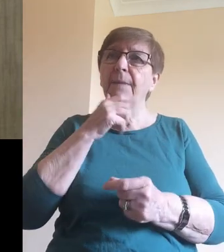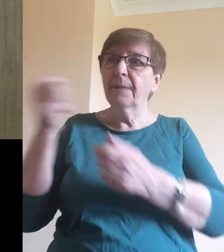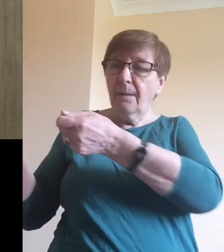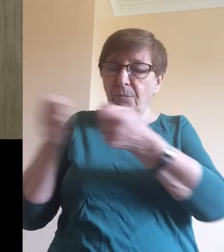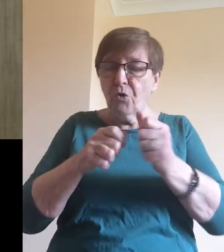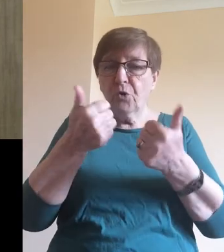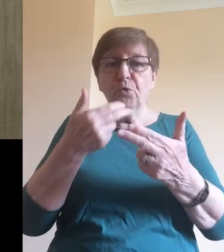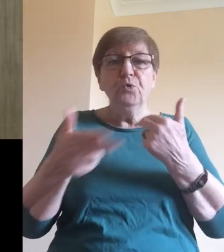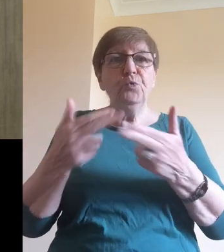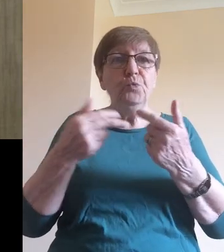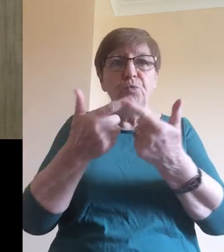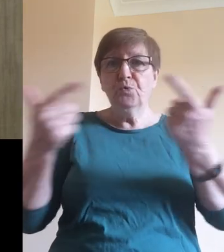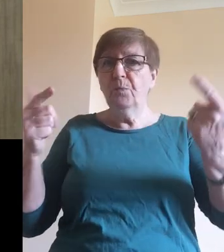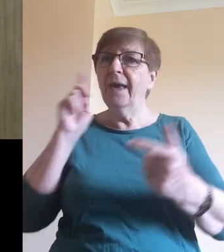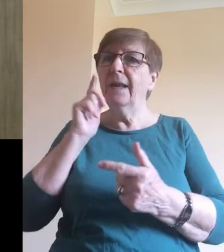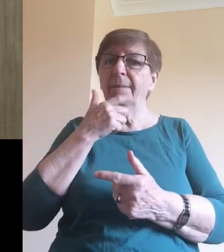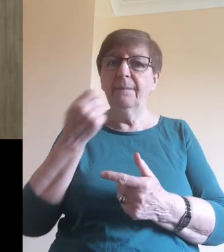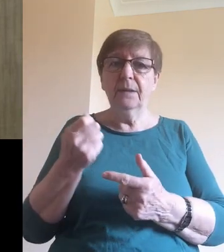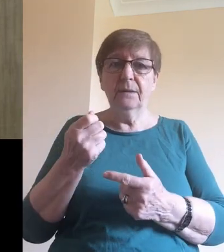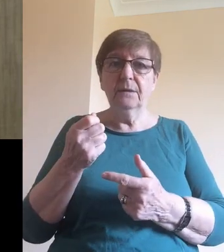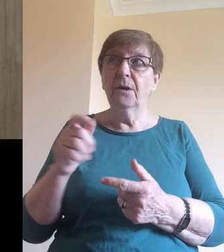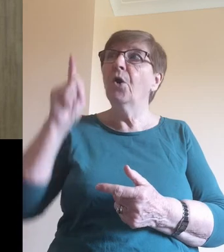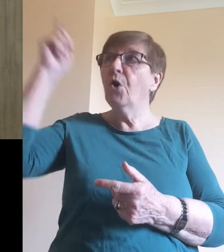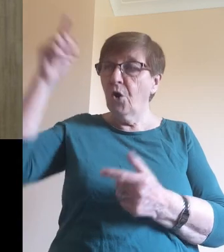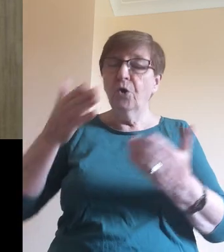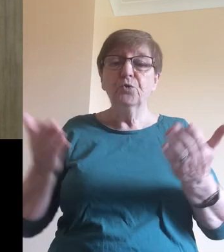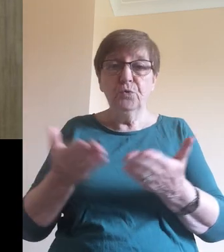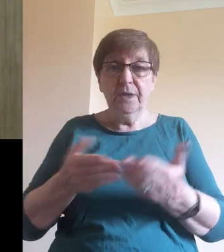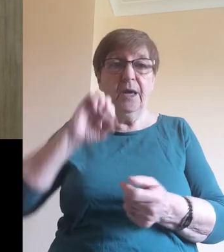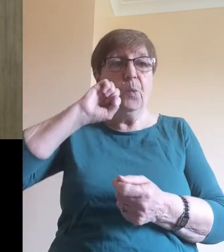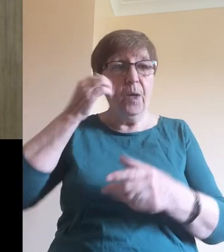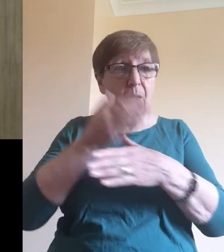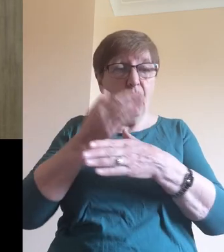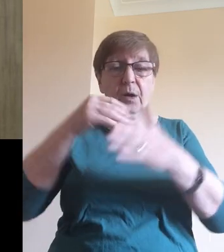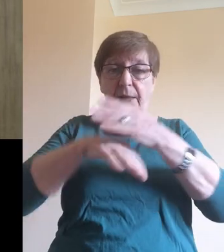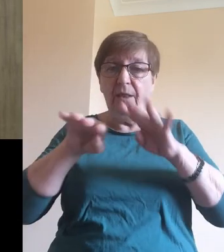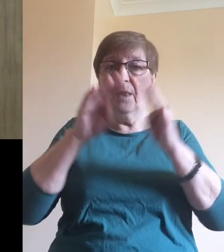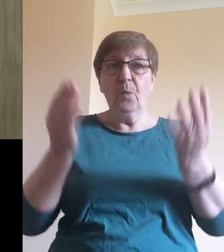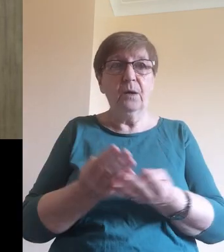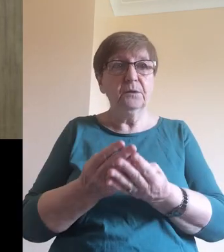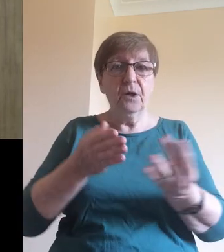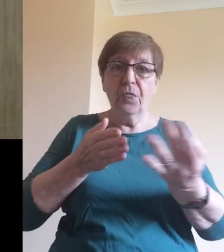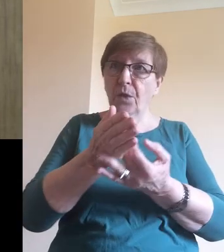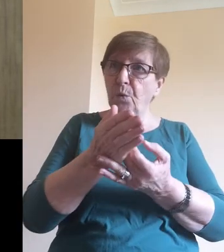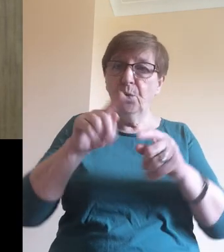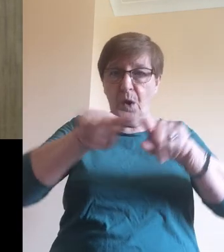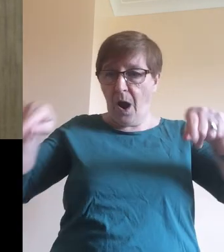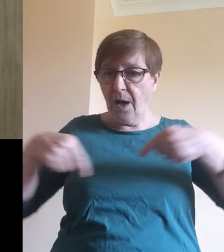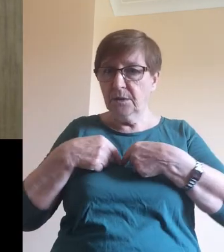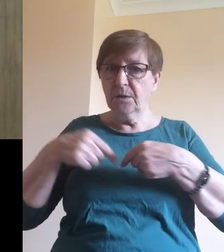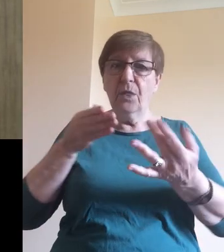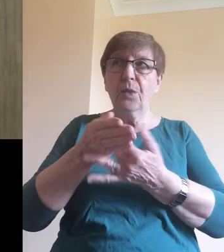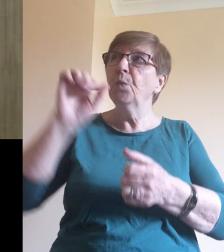many, so too will God today still work in our world through his servants, through his